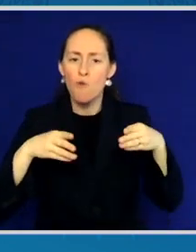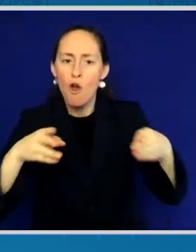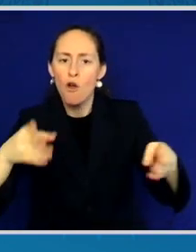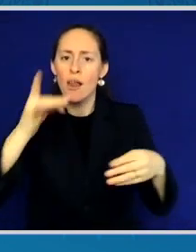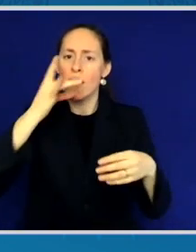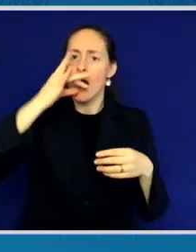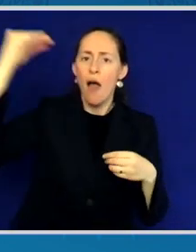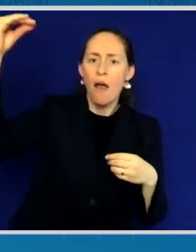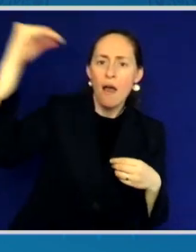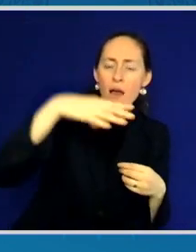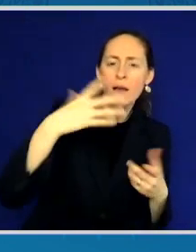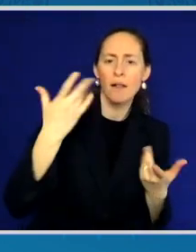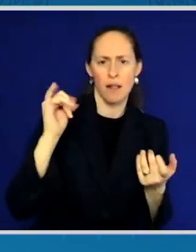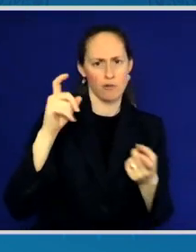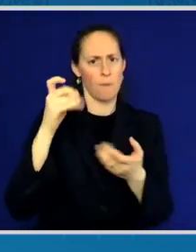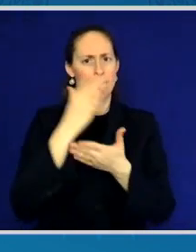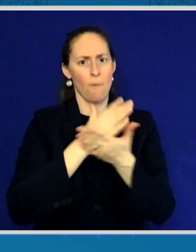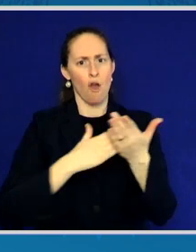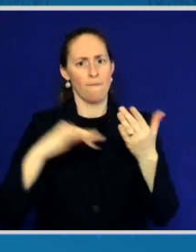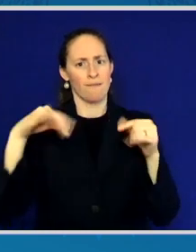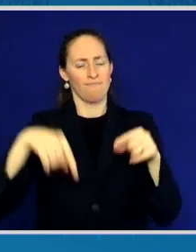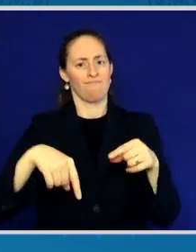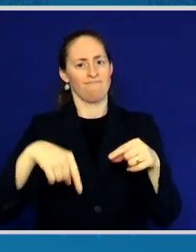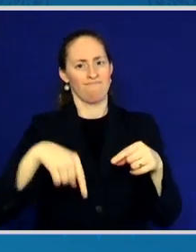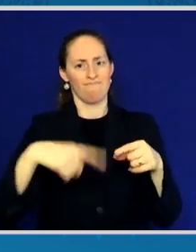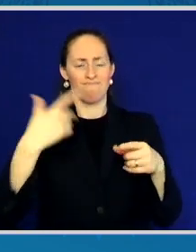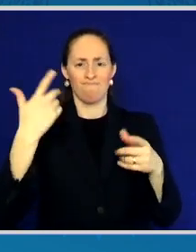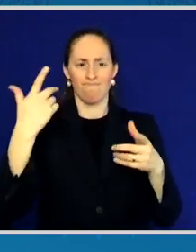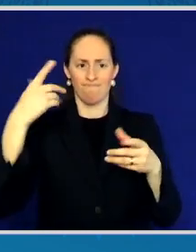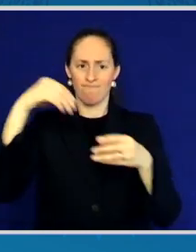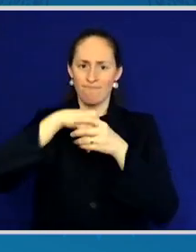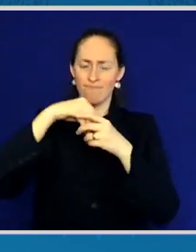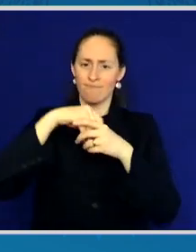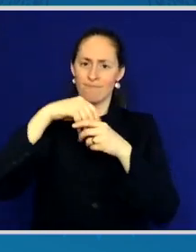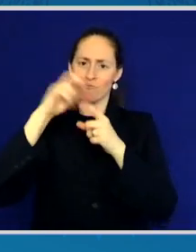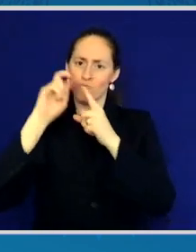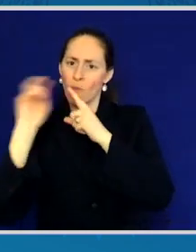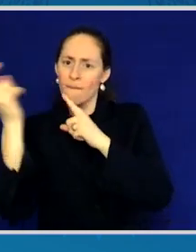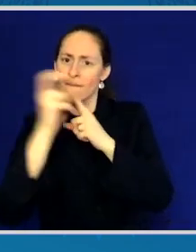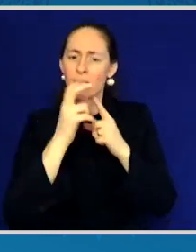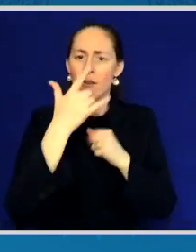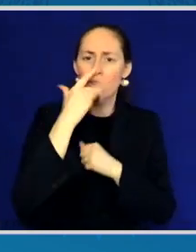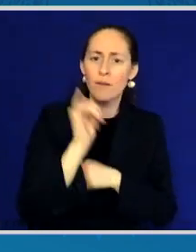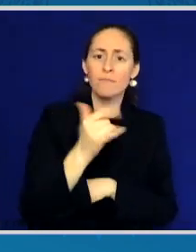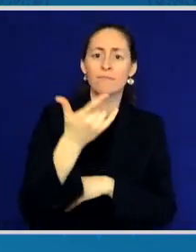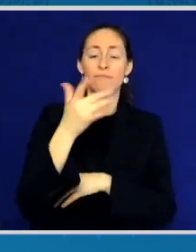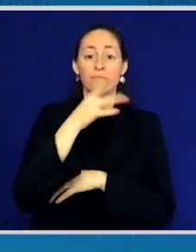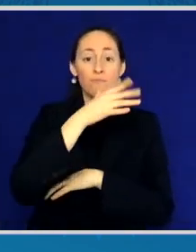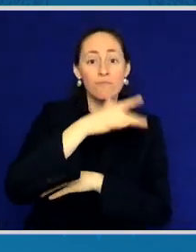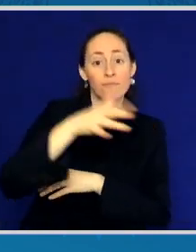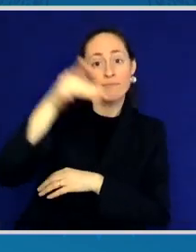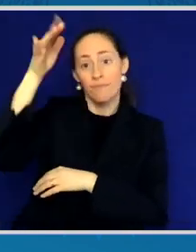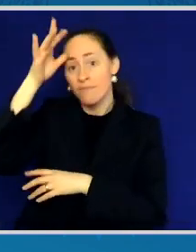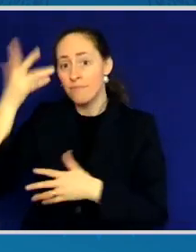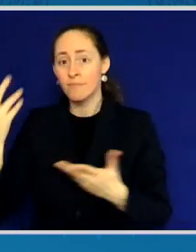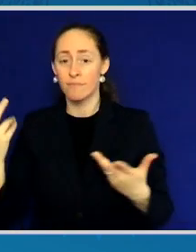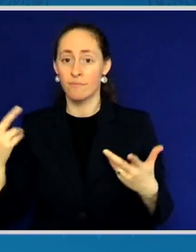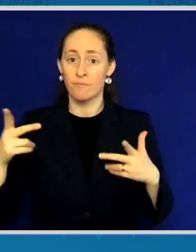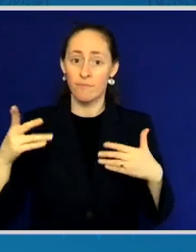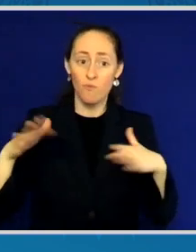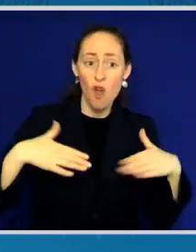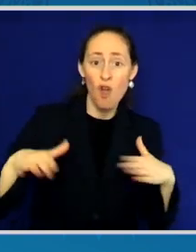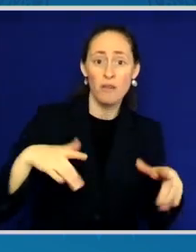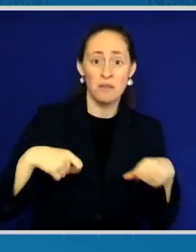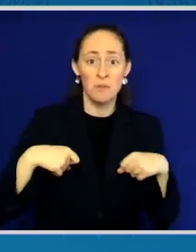part of the transit ecosystem. If that mother or father can't walk that stroller because